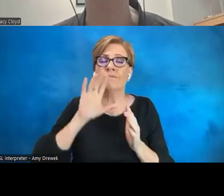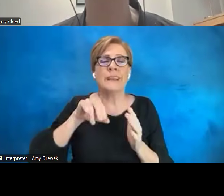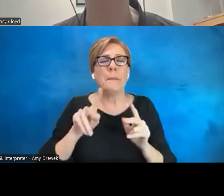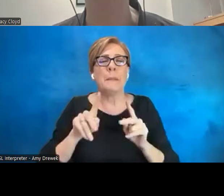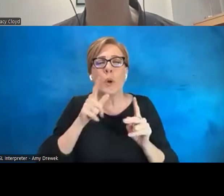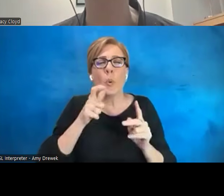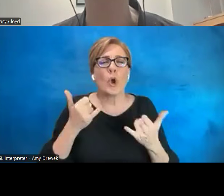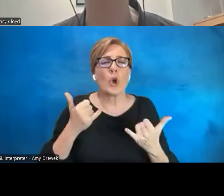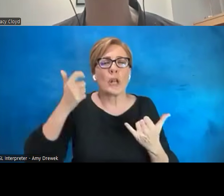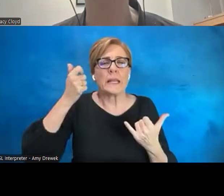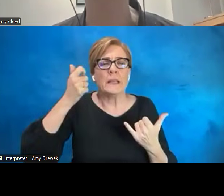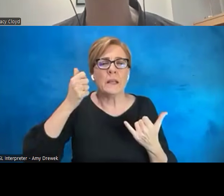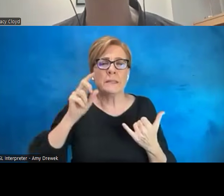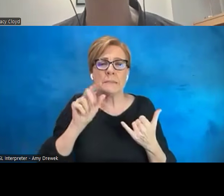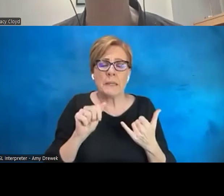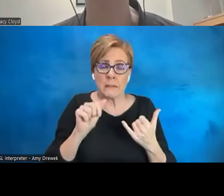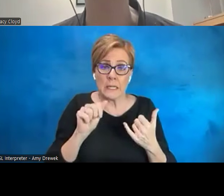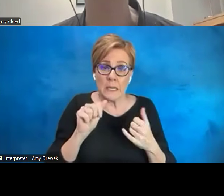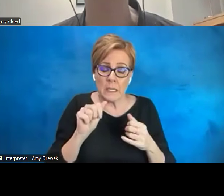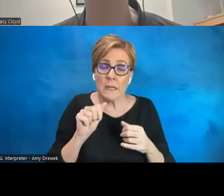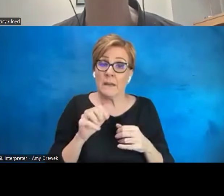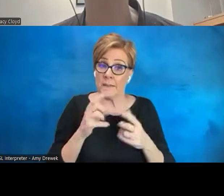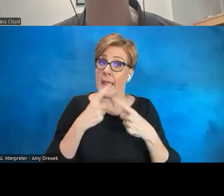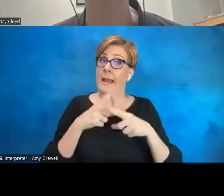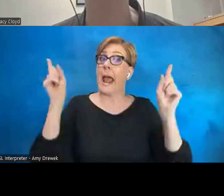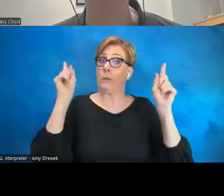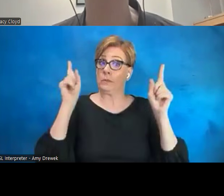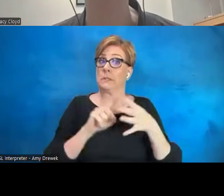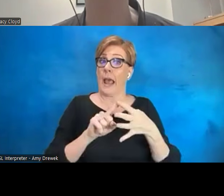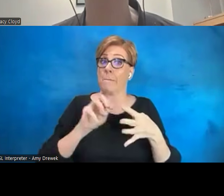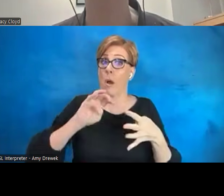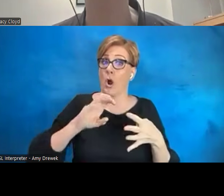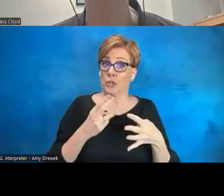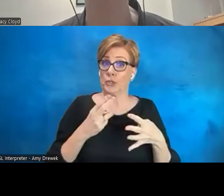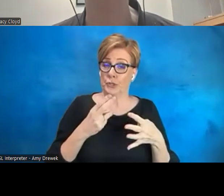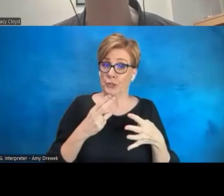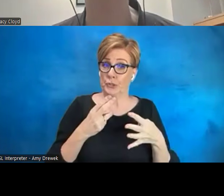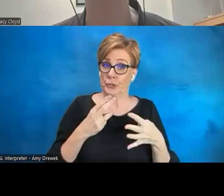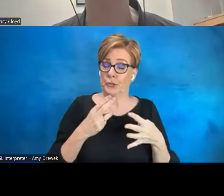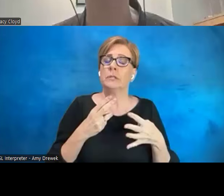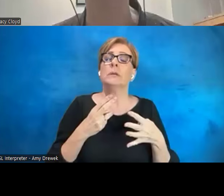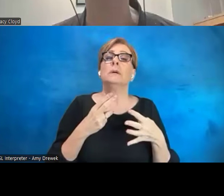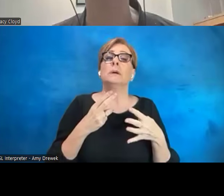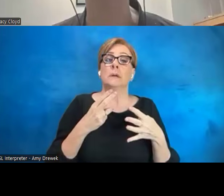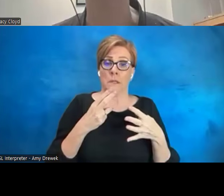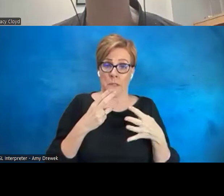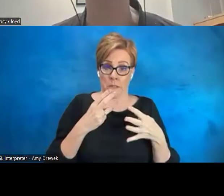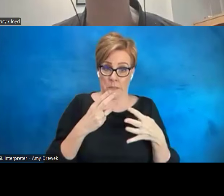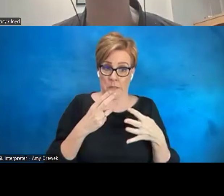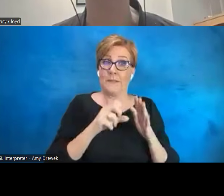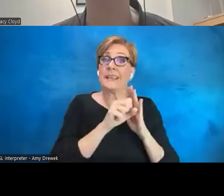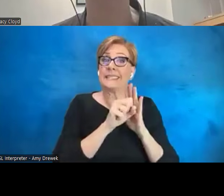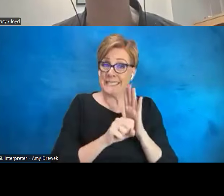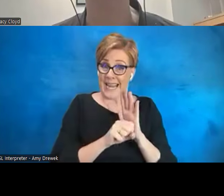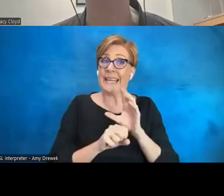receiving disability benefits, they announced at the beginning of March that those are going to be moved from the state